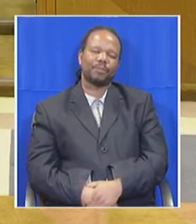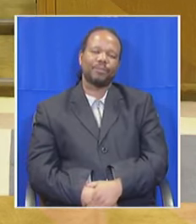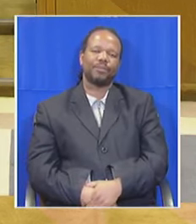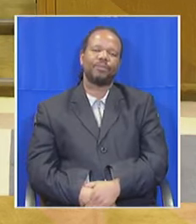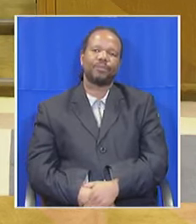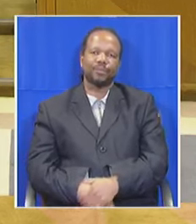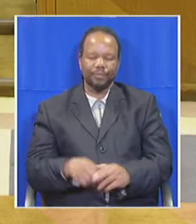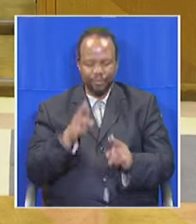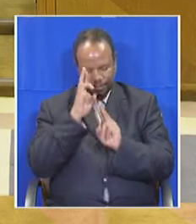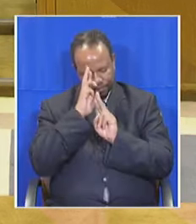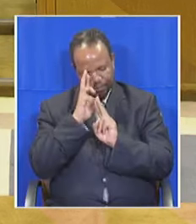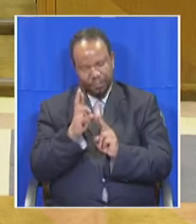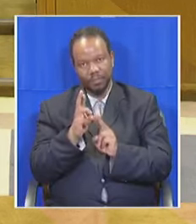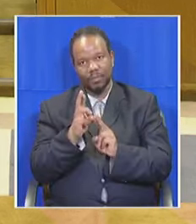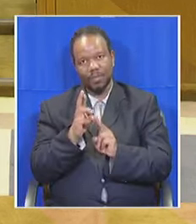Honourable Mente.